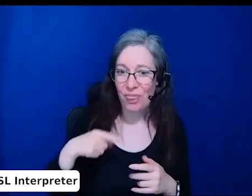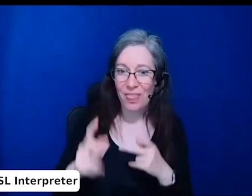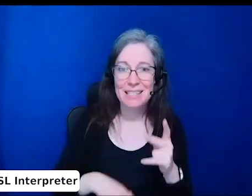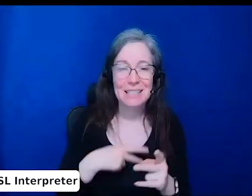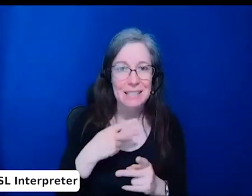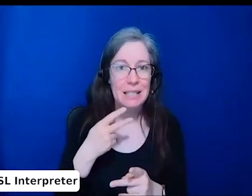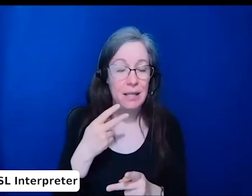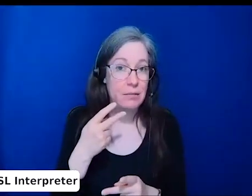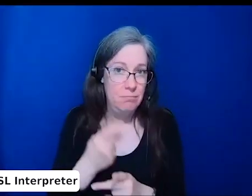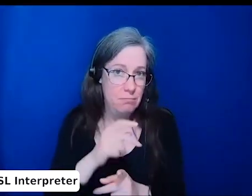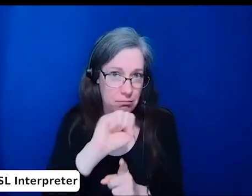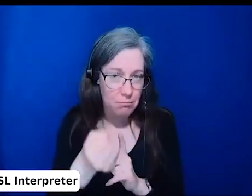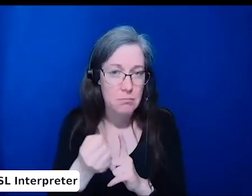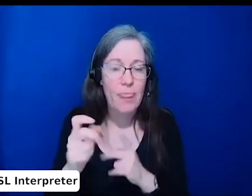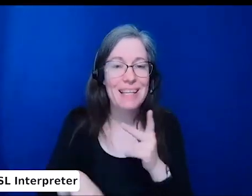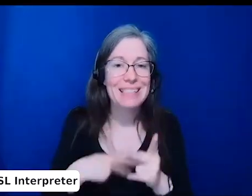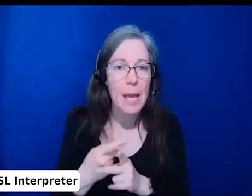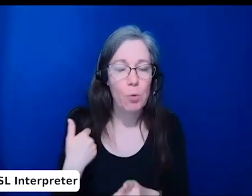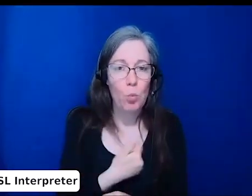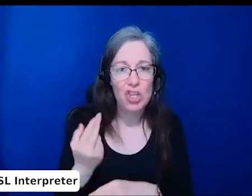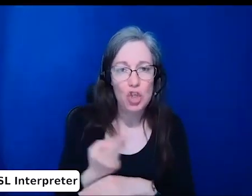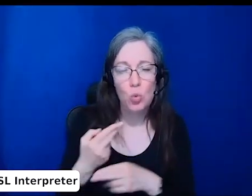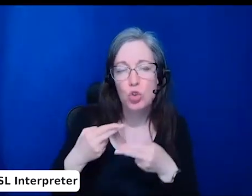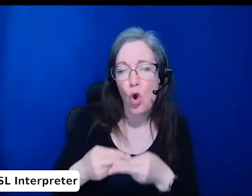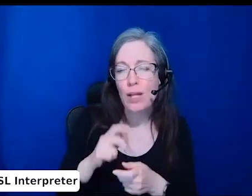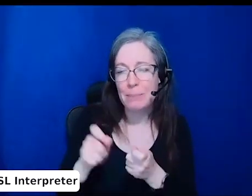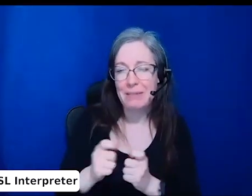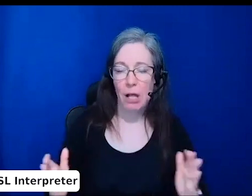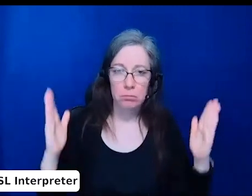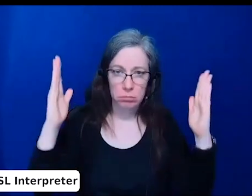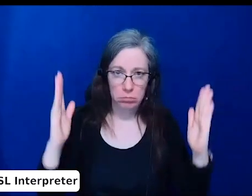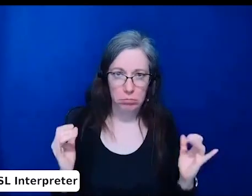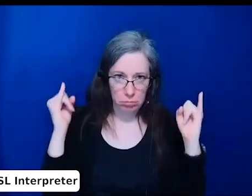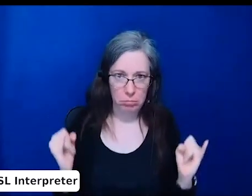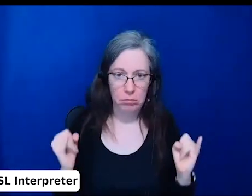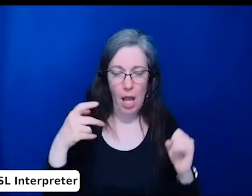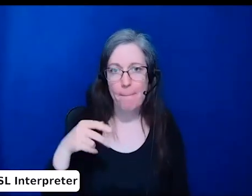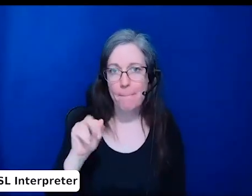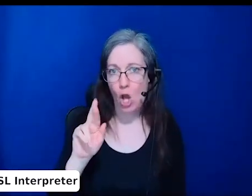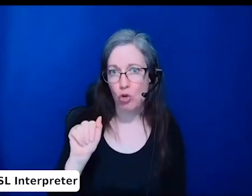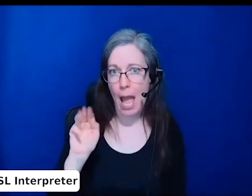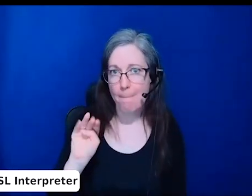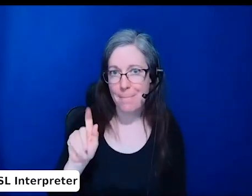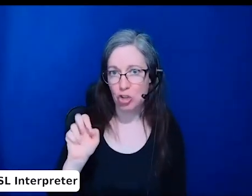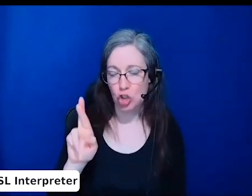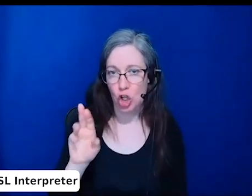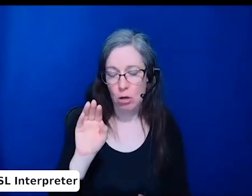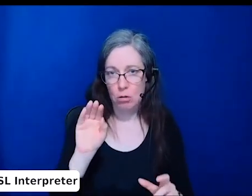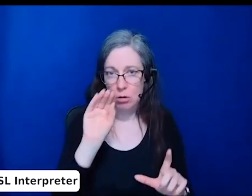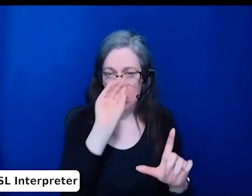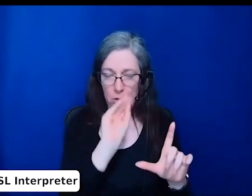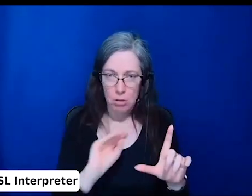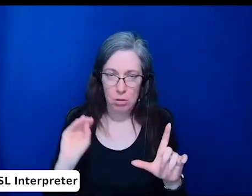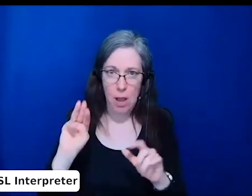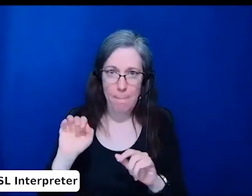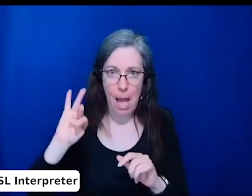used is something called parameter mapping, which essentially means that different aspects of